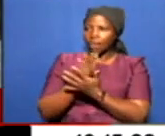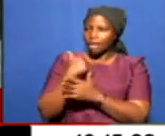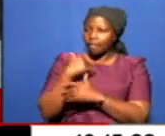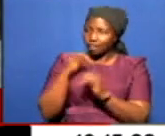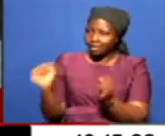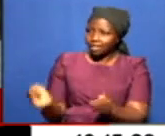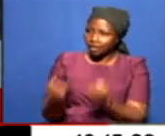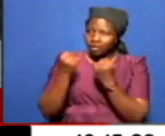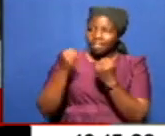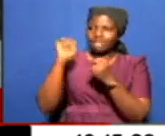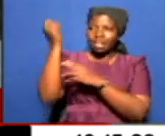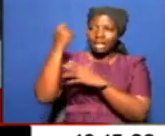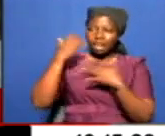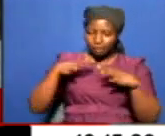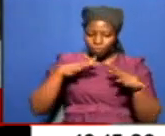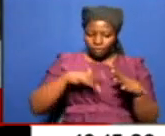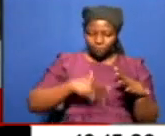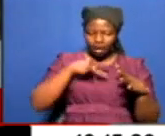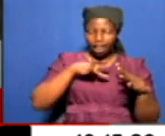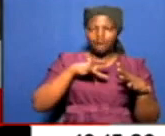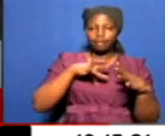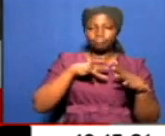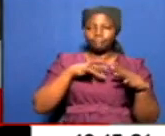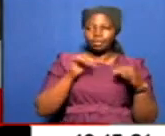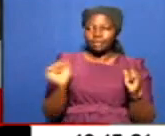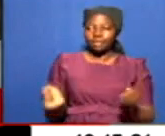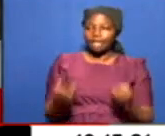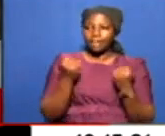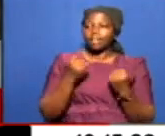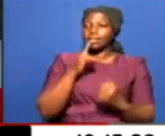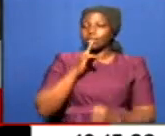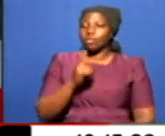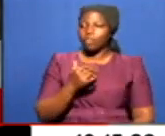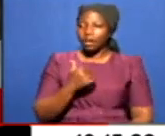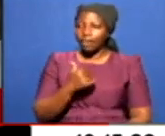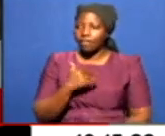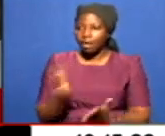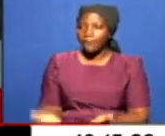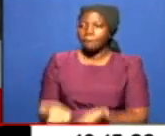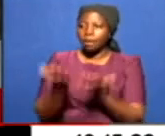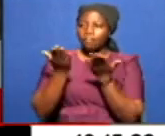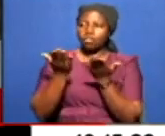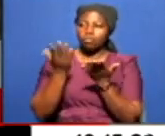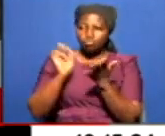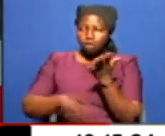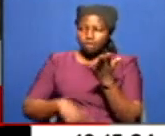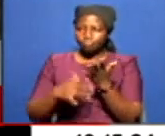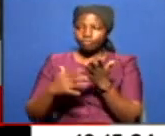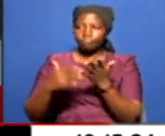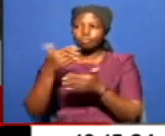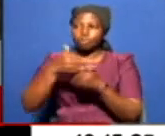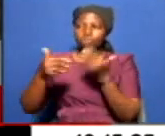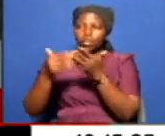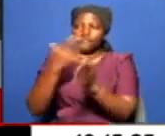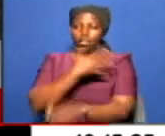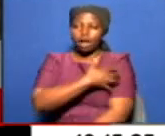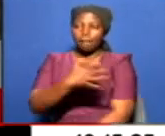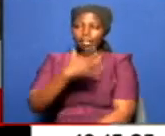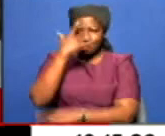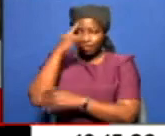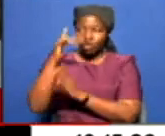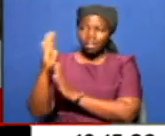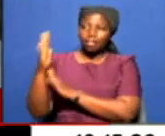Kenya feel safe. Mm-hmm. So there are enhanced capacity building for enforcement agencies, mm-hmm. who are